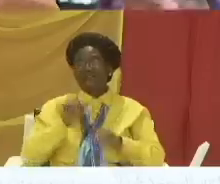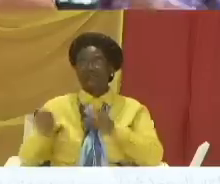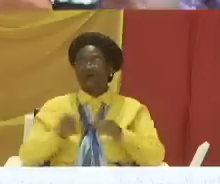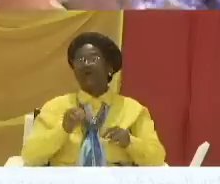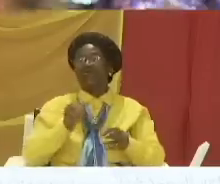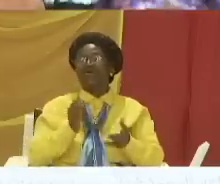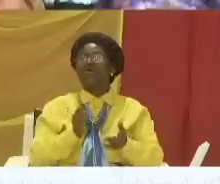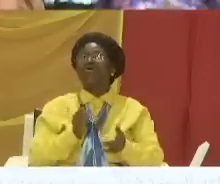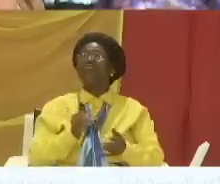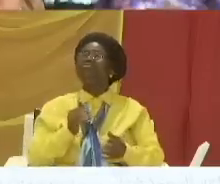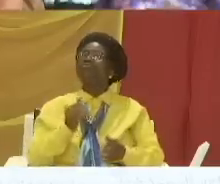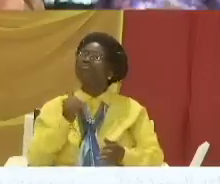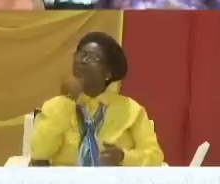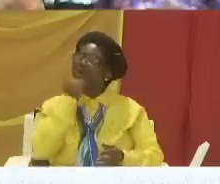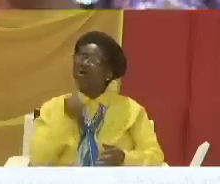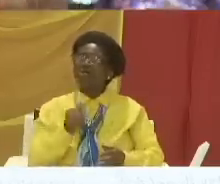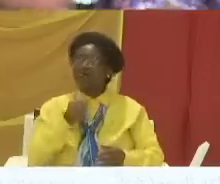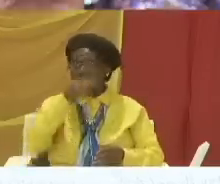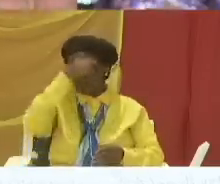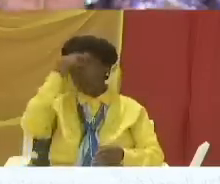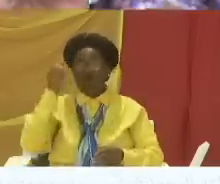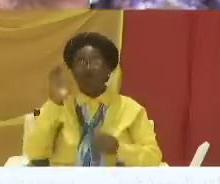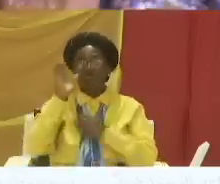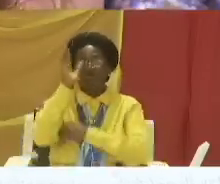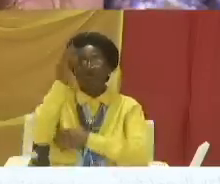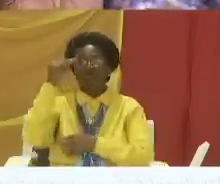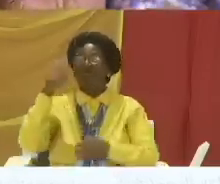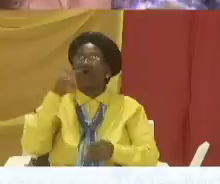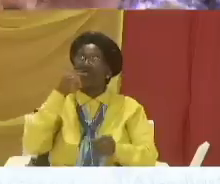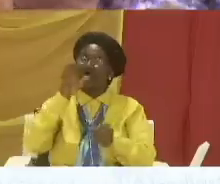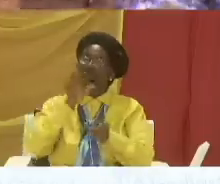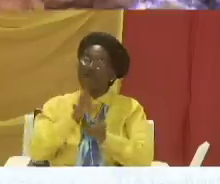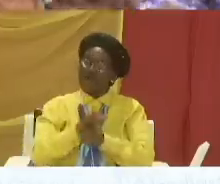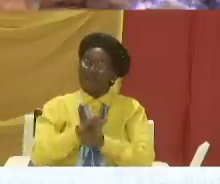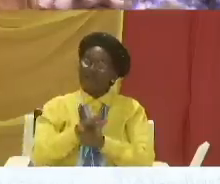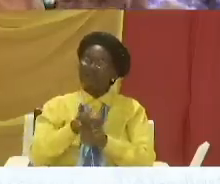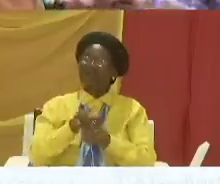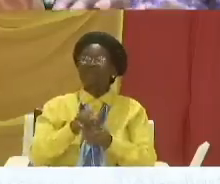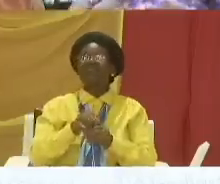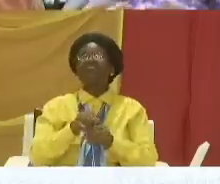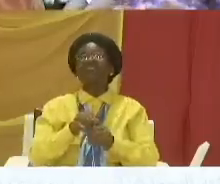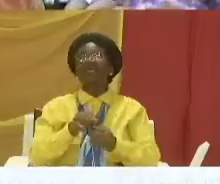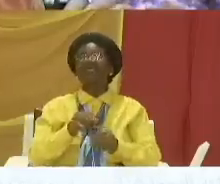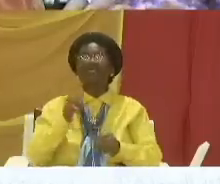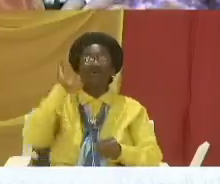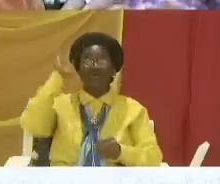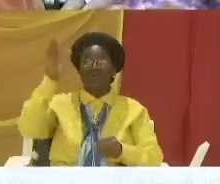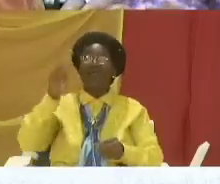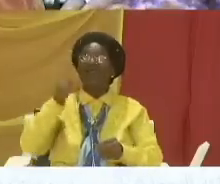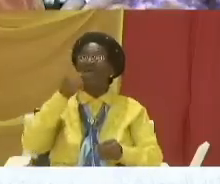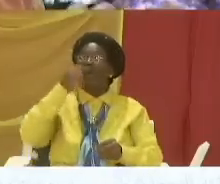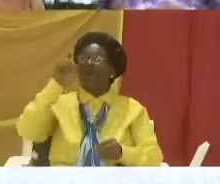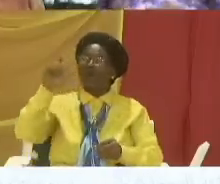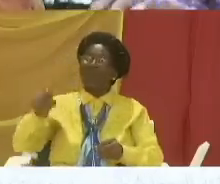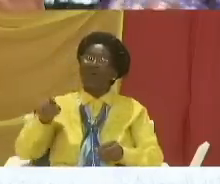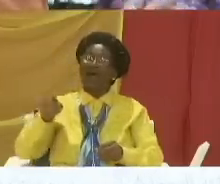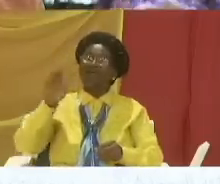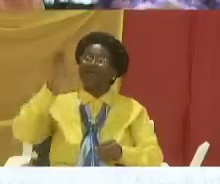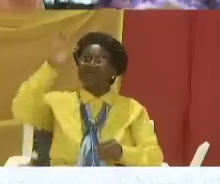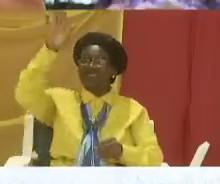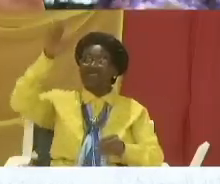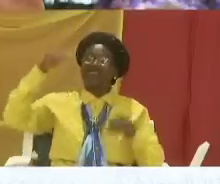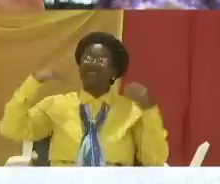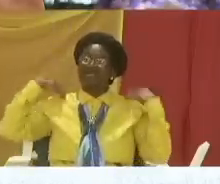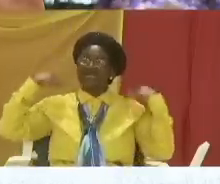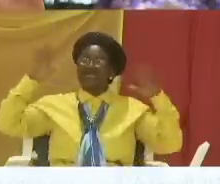Because one of his covenants is he will command his angels to carry